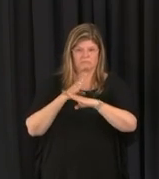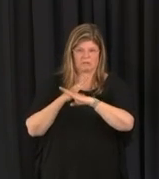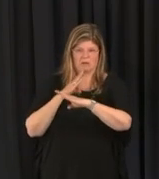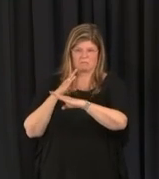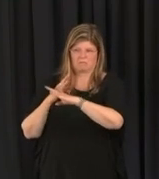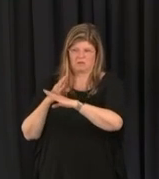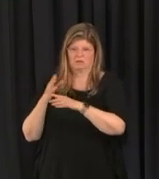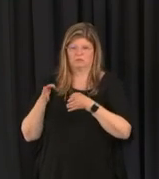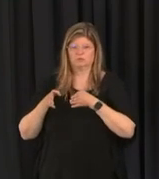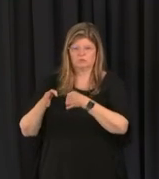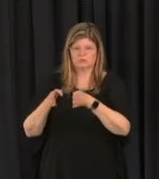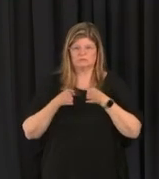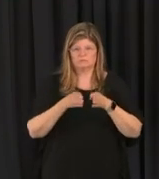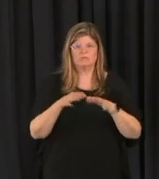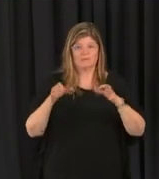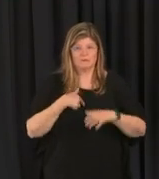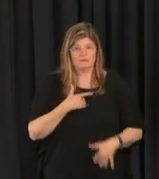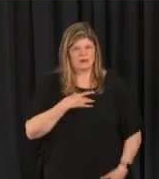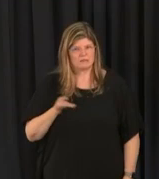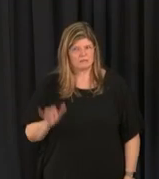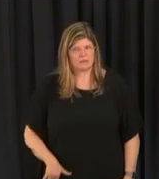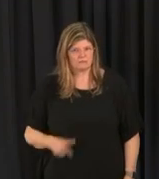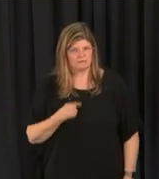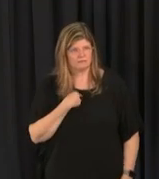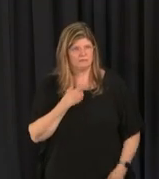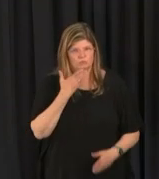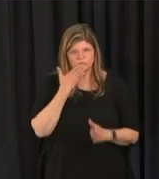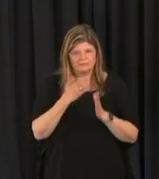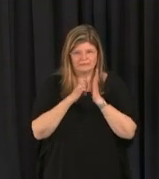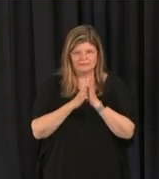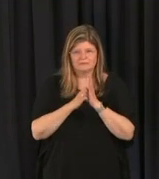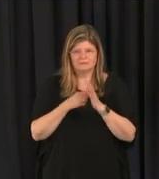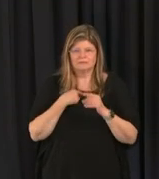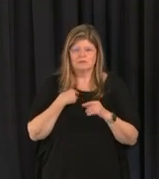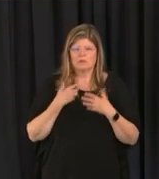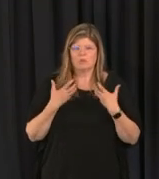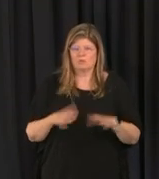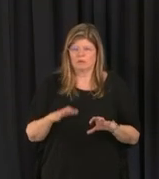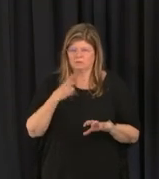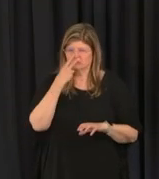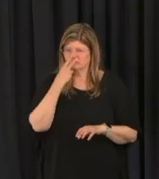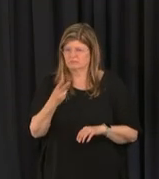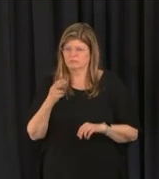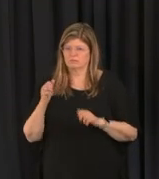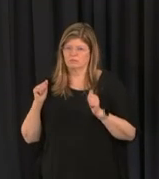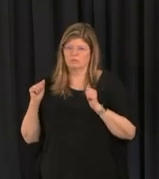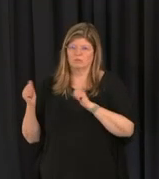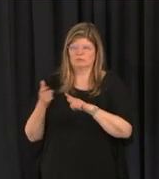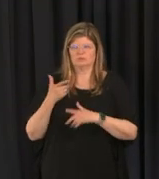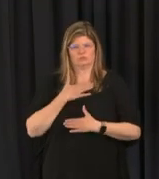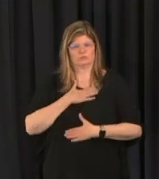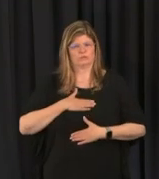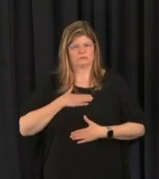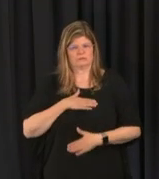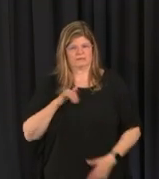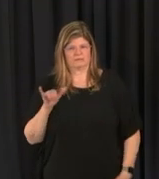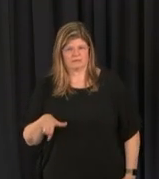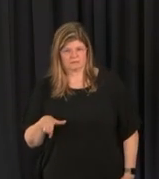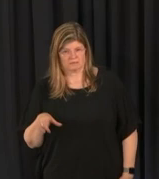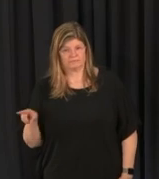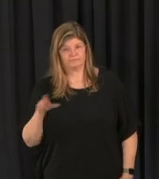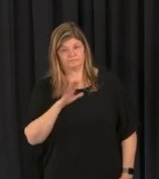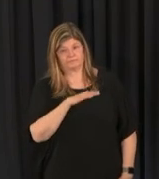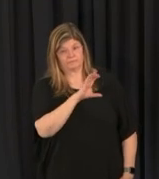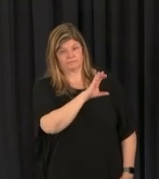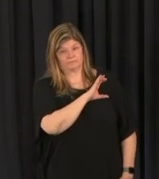but I'm going to, so I can see what remains. So we're pleased with that. And secondly, the